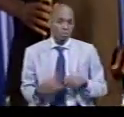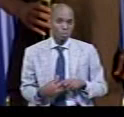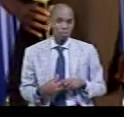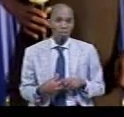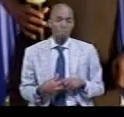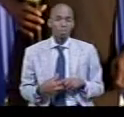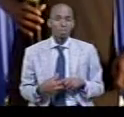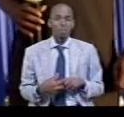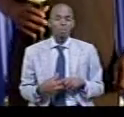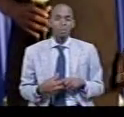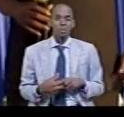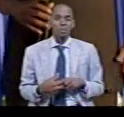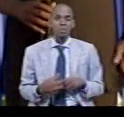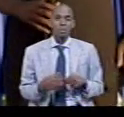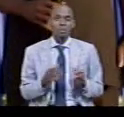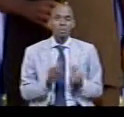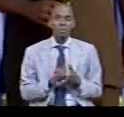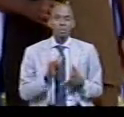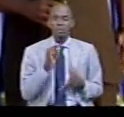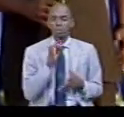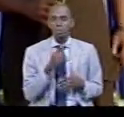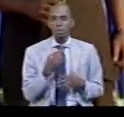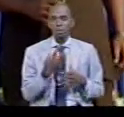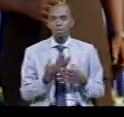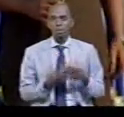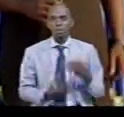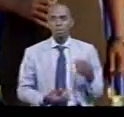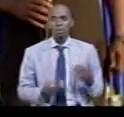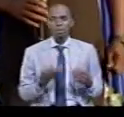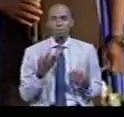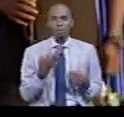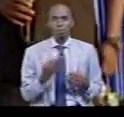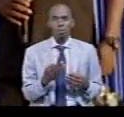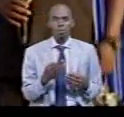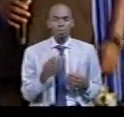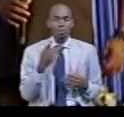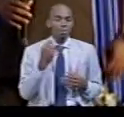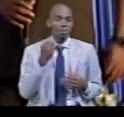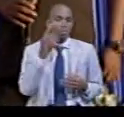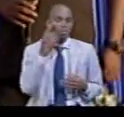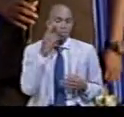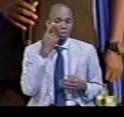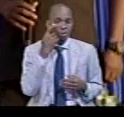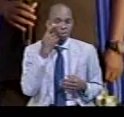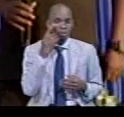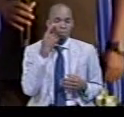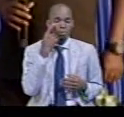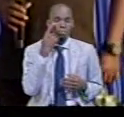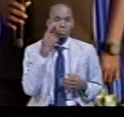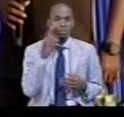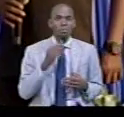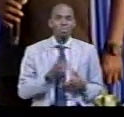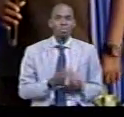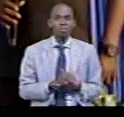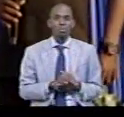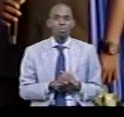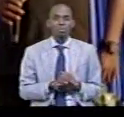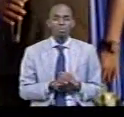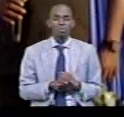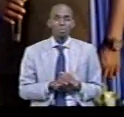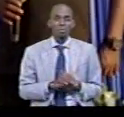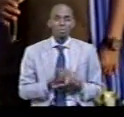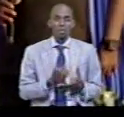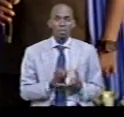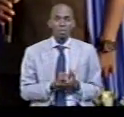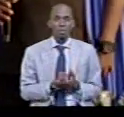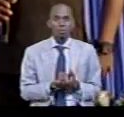deficiency in the optical system of the eye, such that he's either